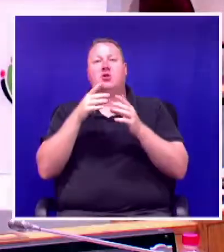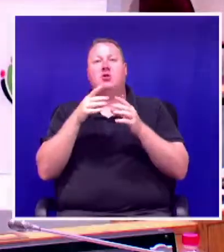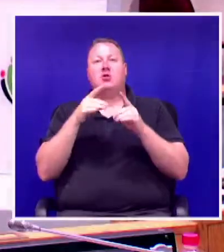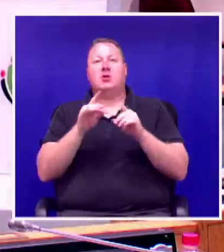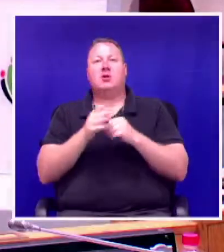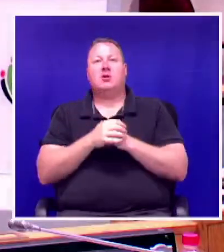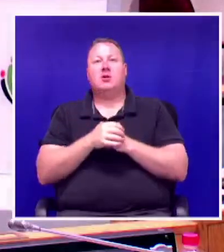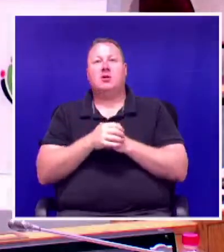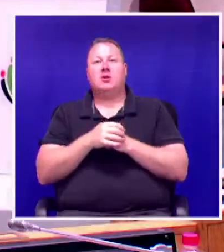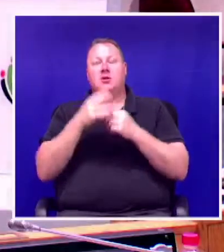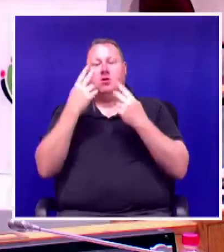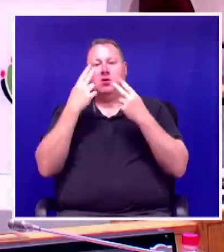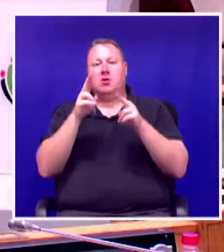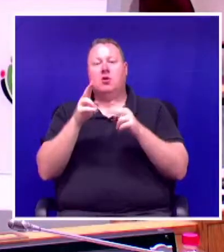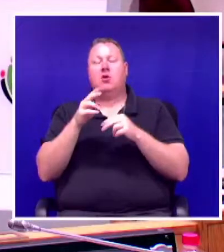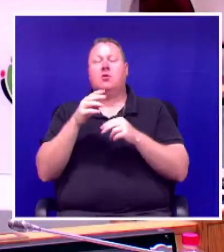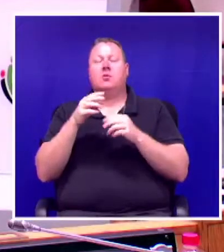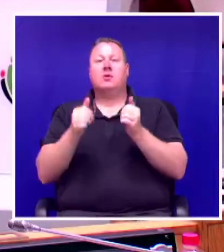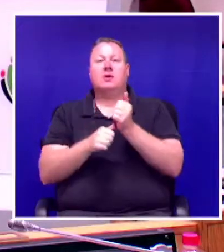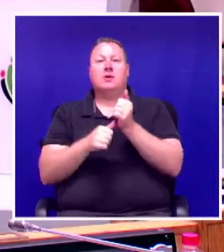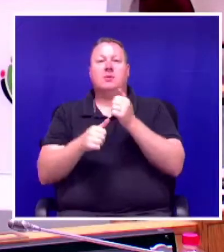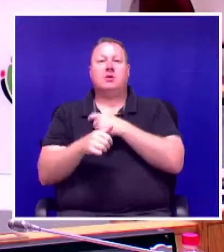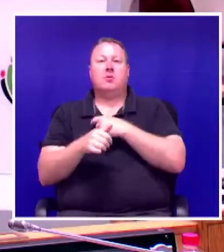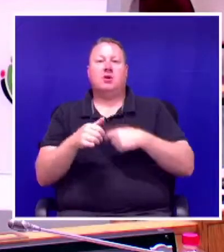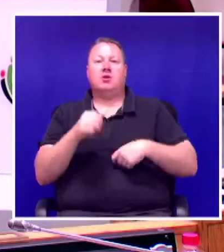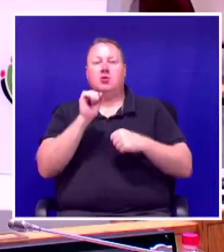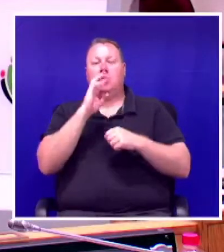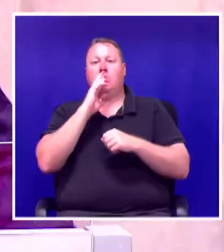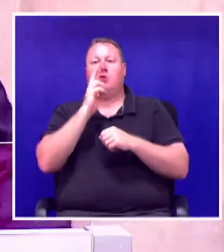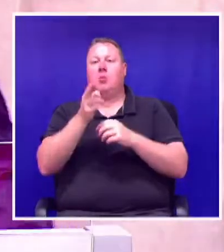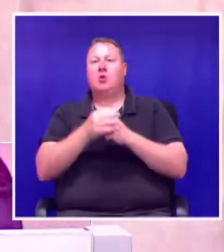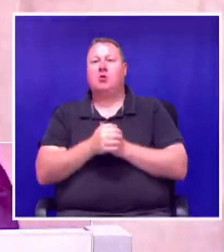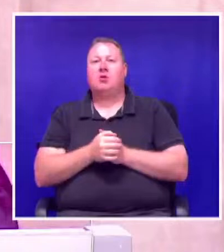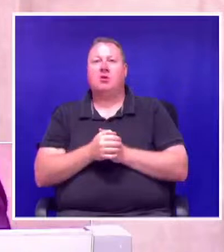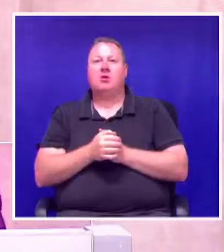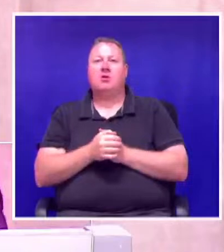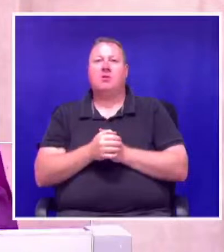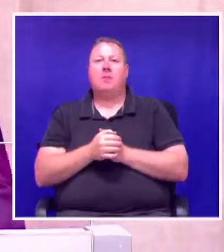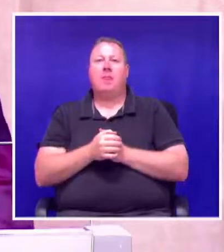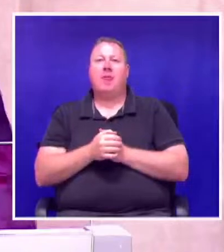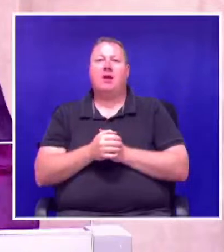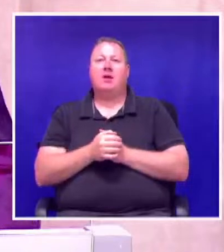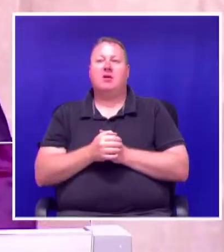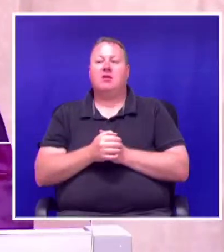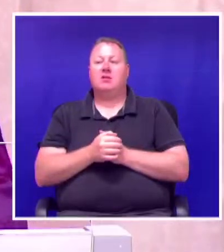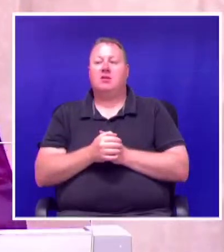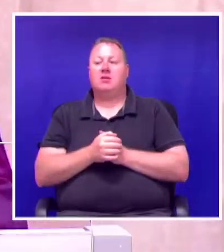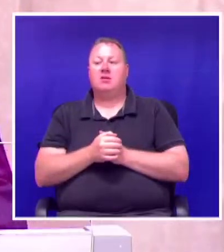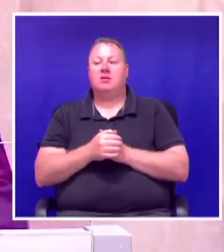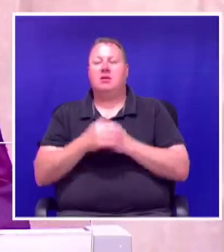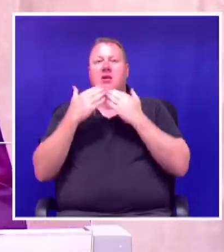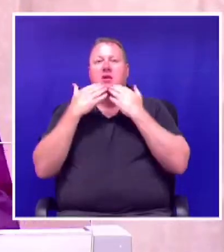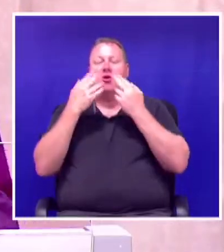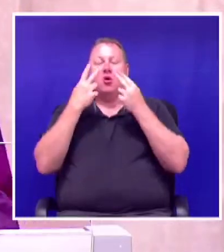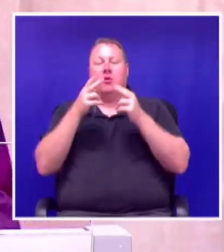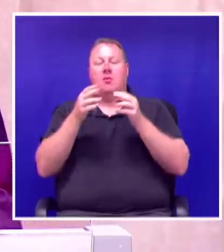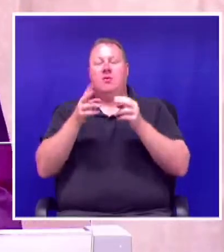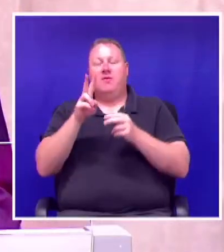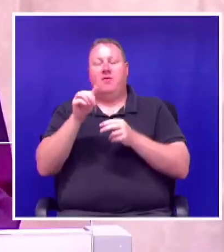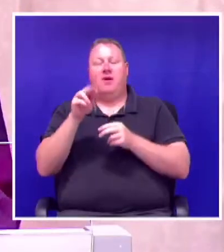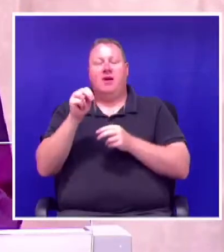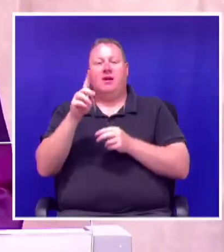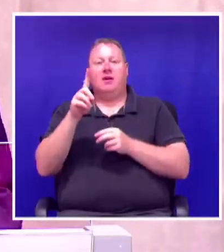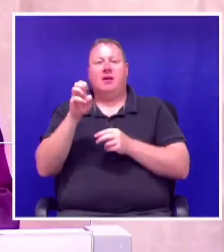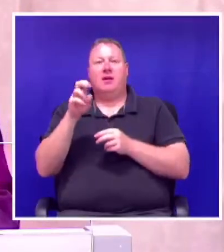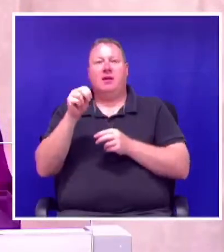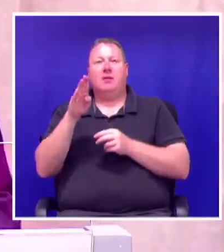Honourable Deputy President, your response, please. Thank you very much, Honourable Vandenberg.